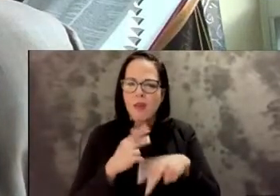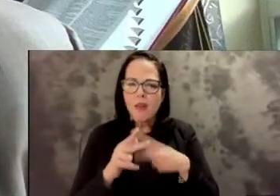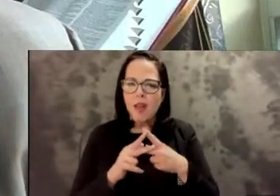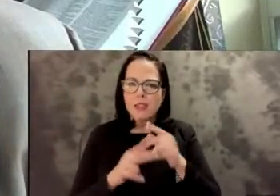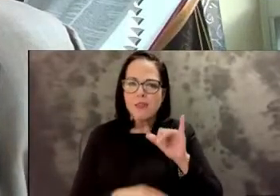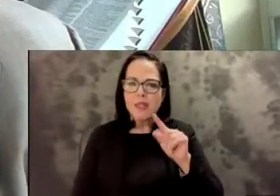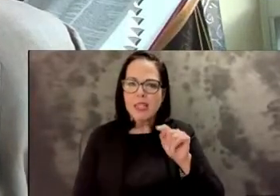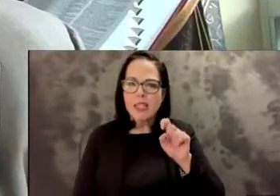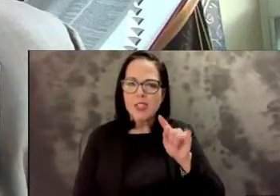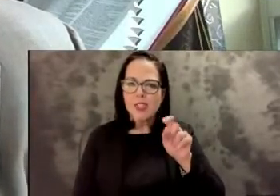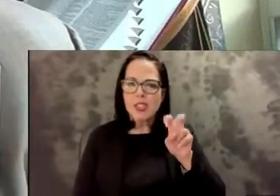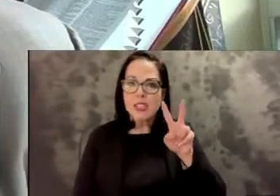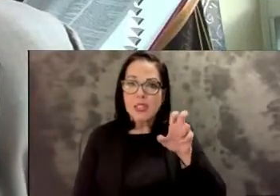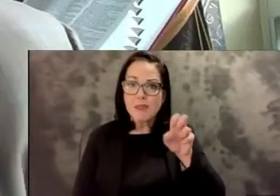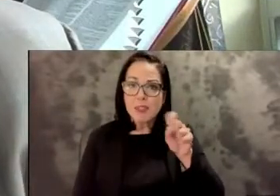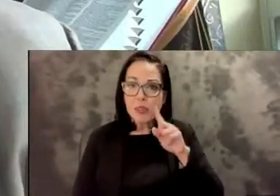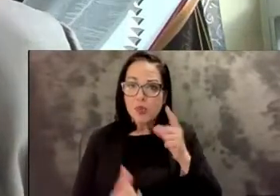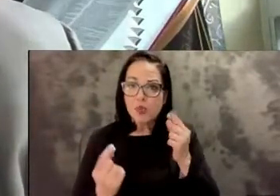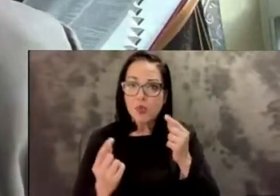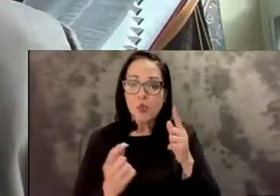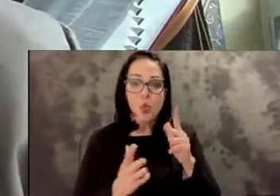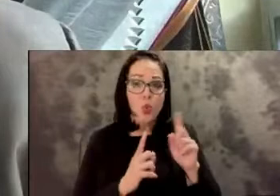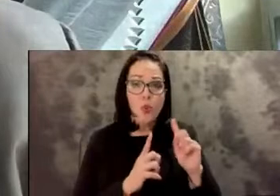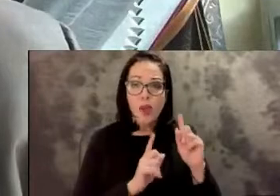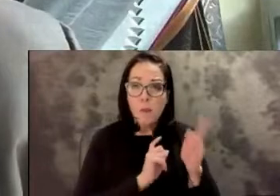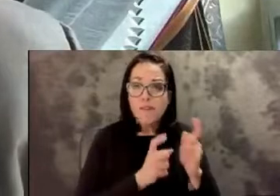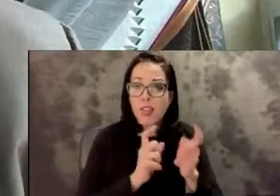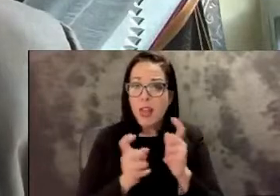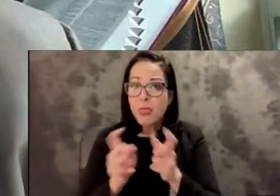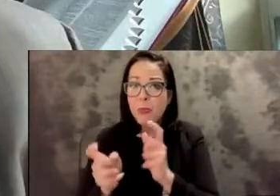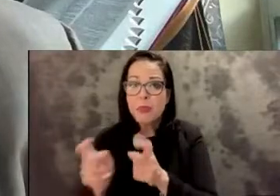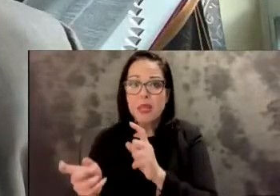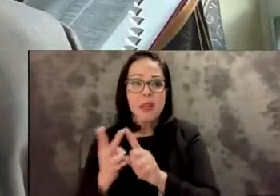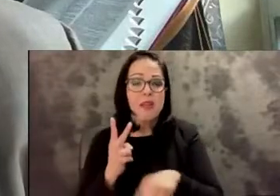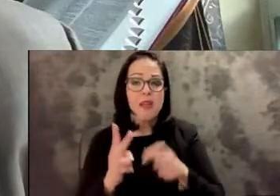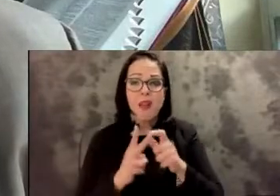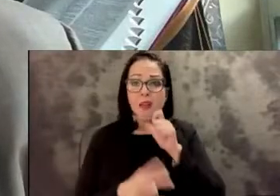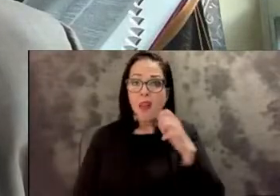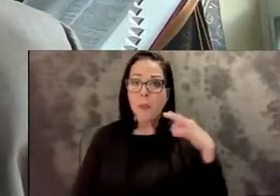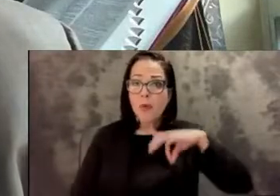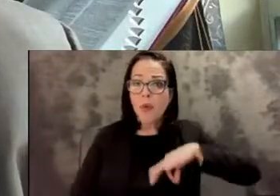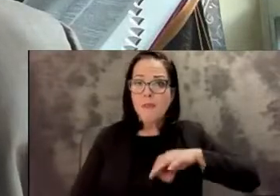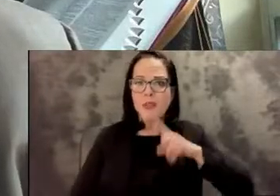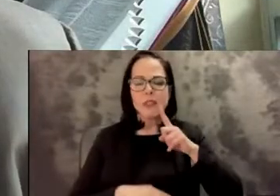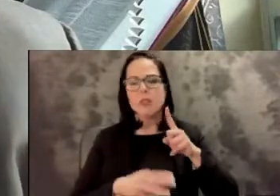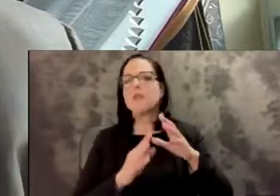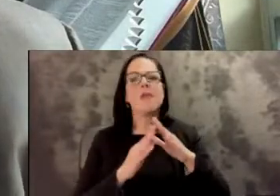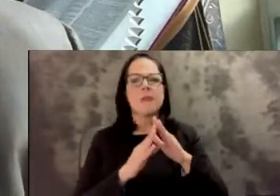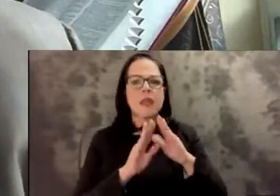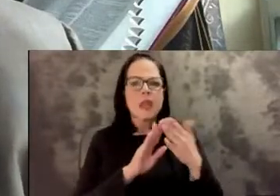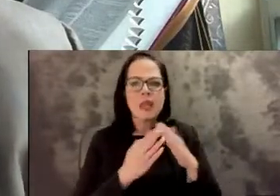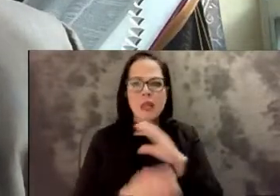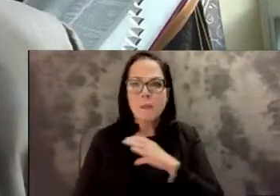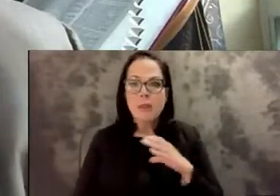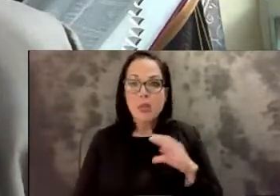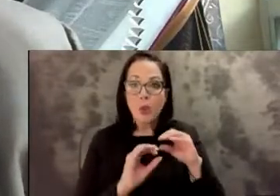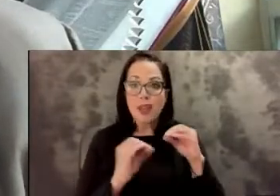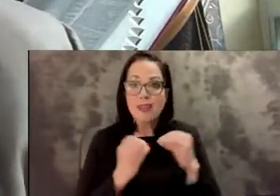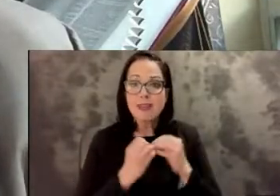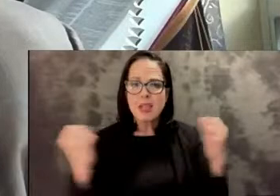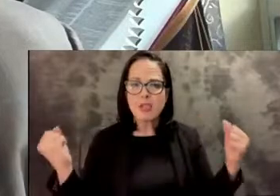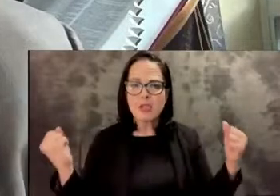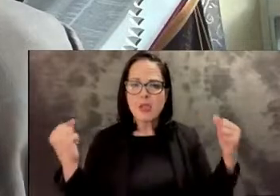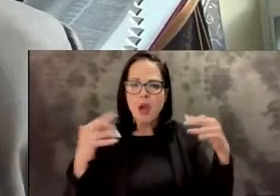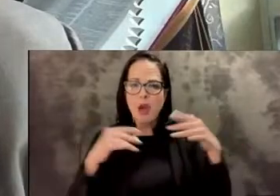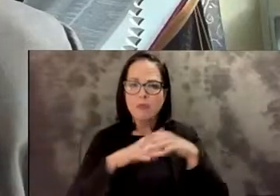our communities, where philanthropy, where nonprofits, where community organizations can come together,